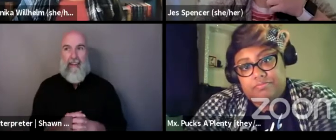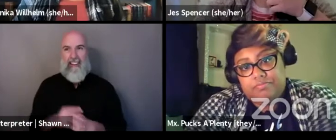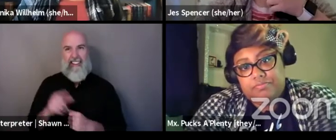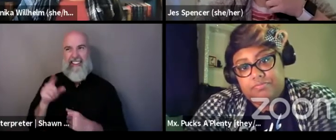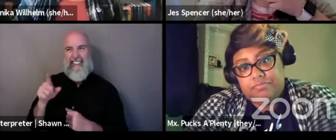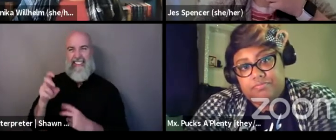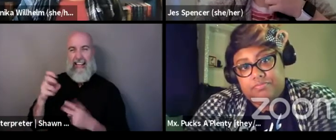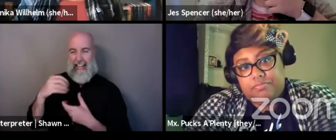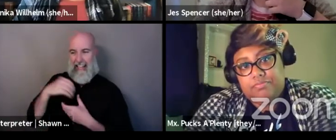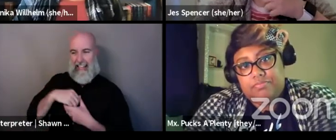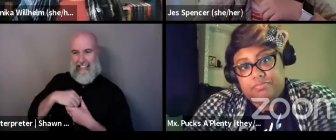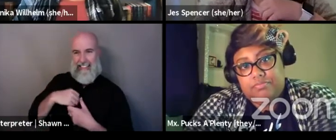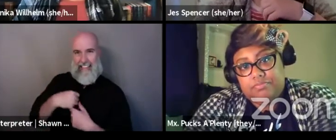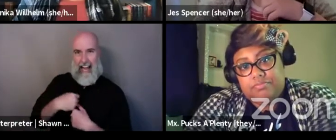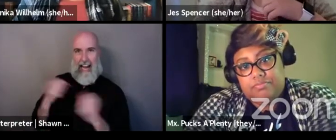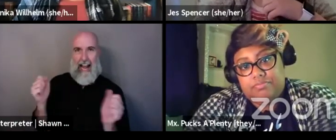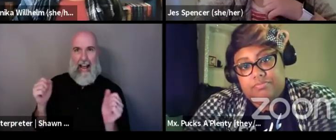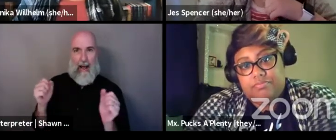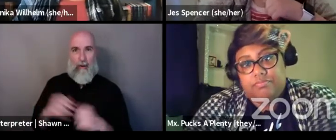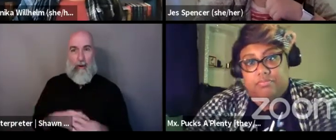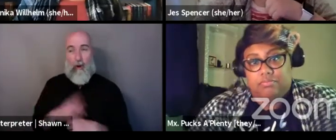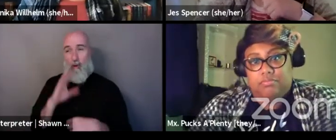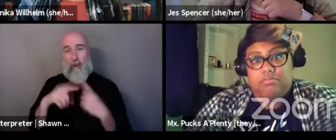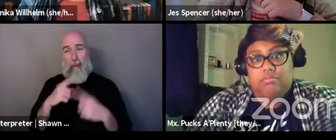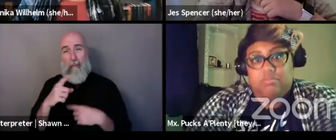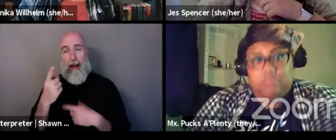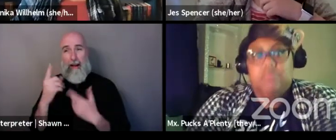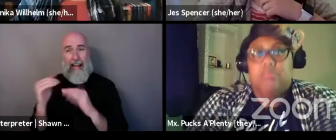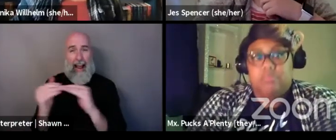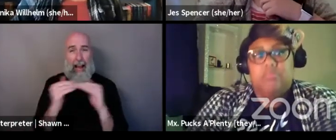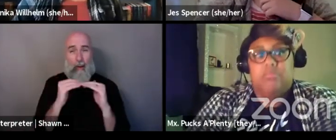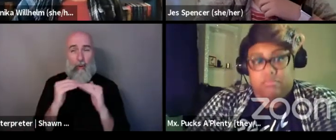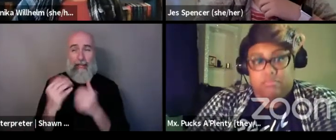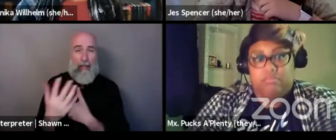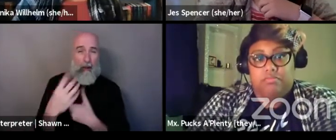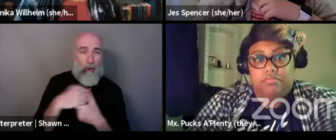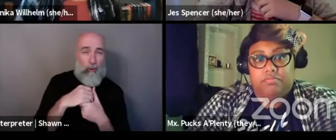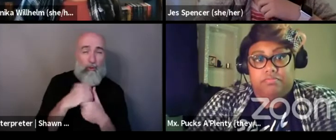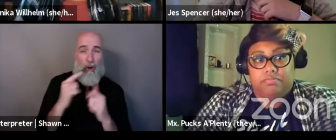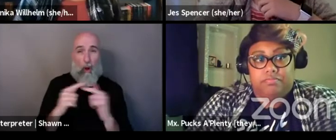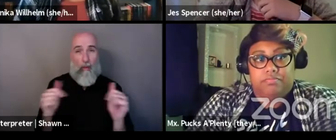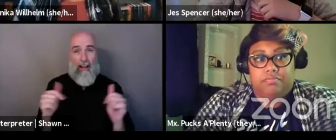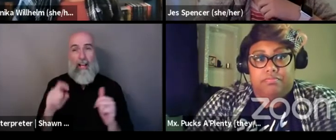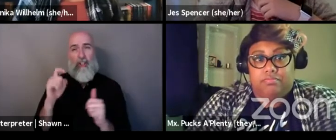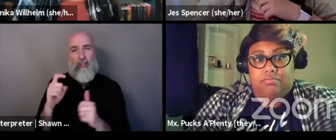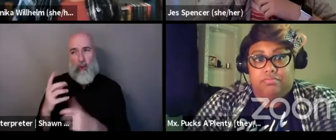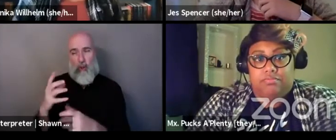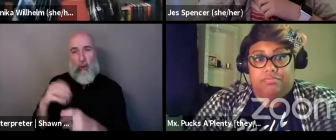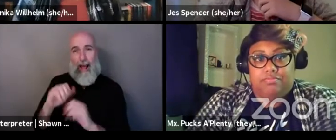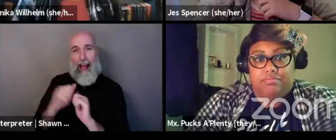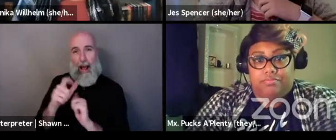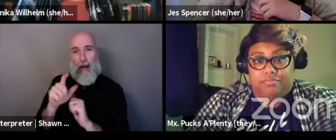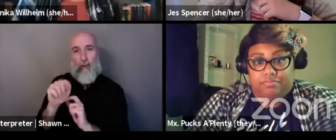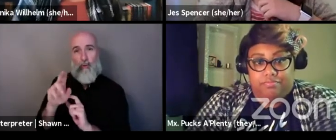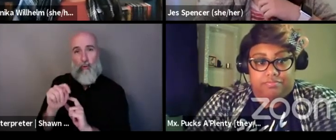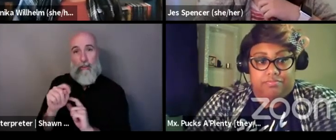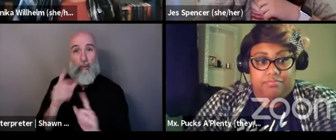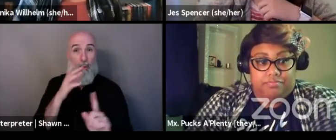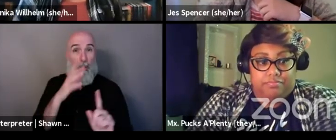out kind of issue. Yes. When we're talking about equity and inclusion and all those things, it should include how you treat